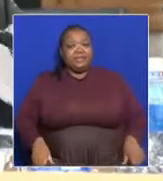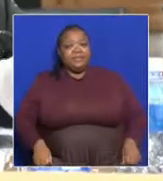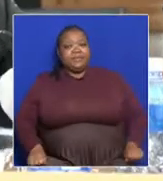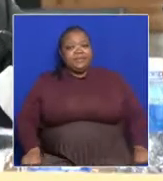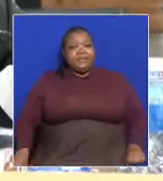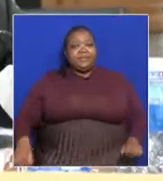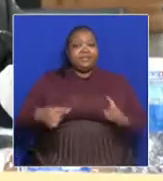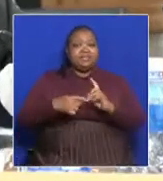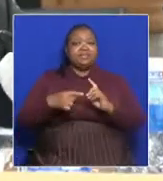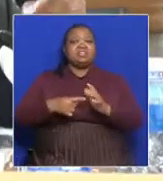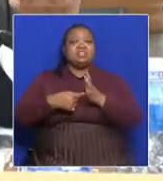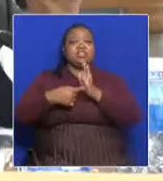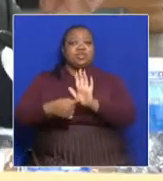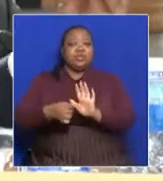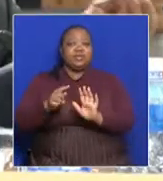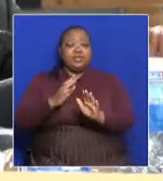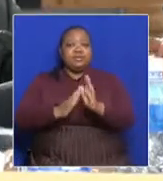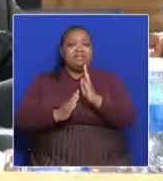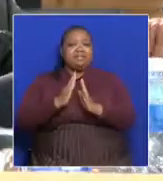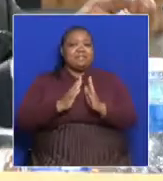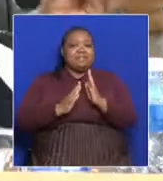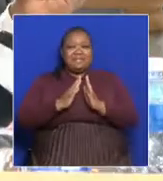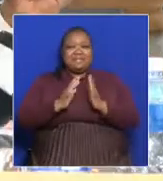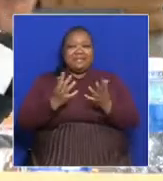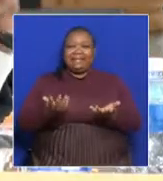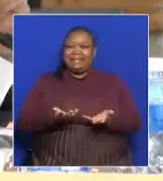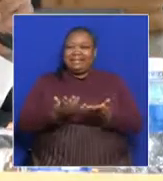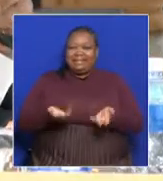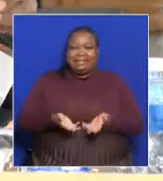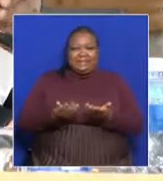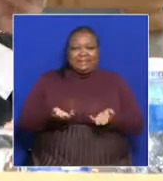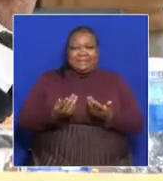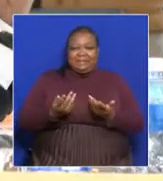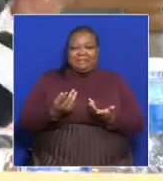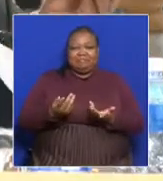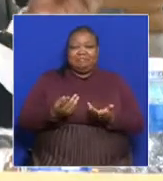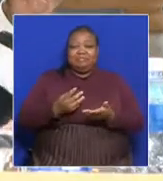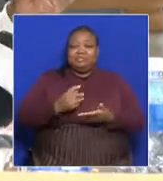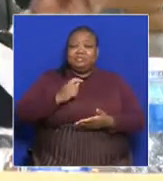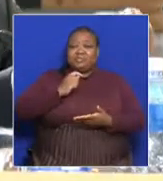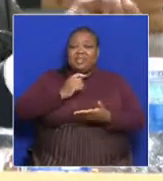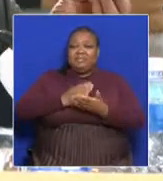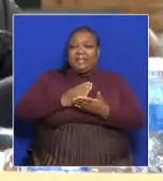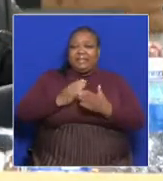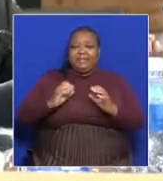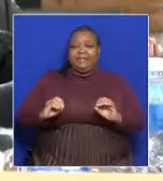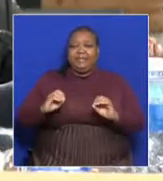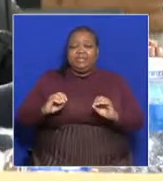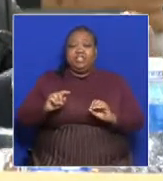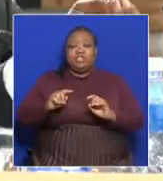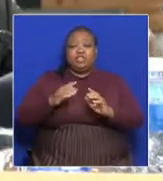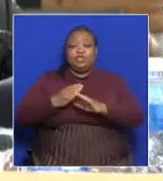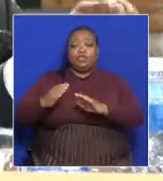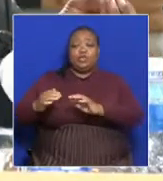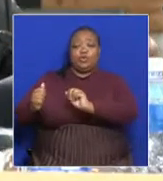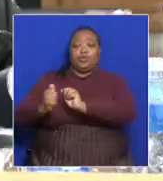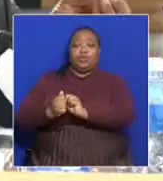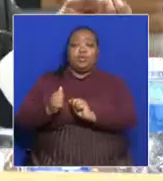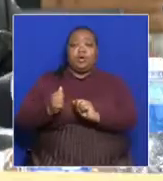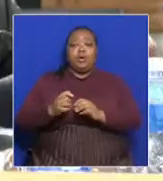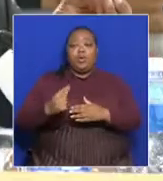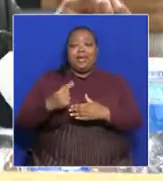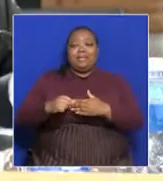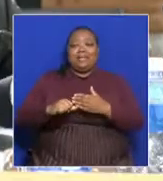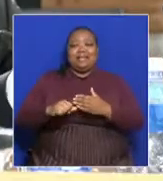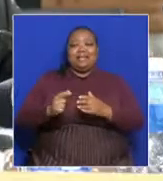substance because someone who came, a colleague of yours, who came a month later, was able